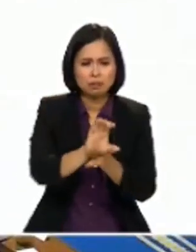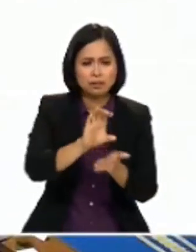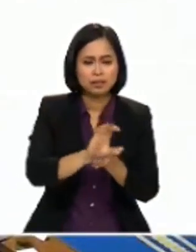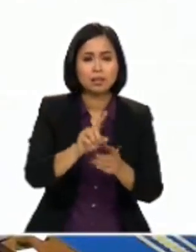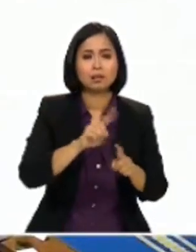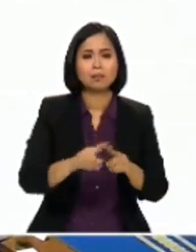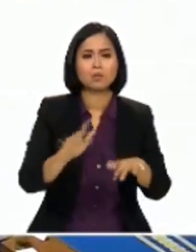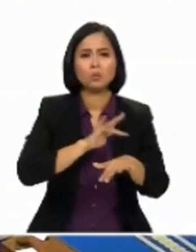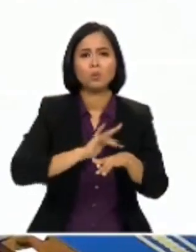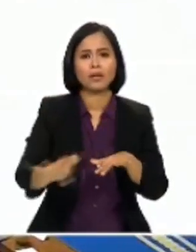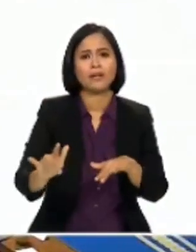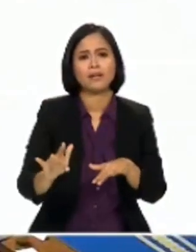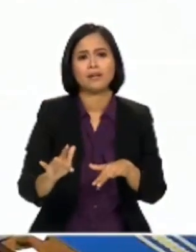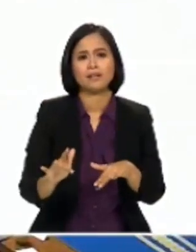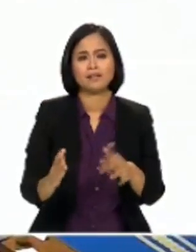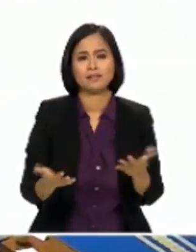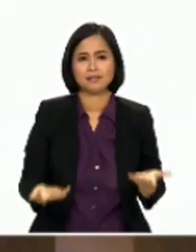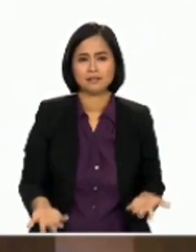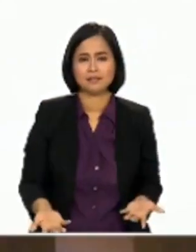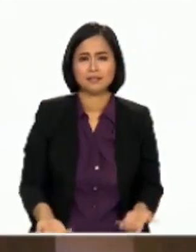wala?